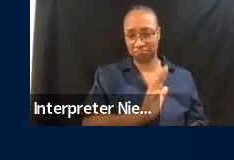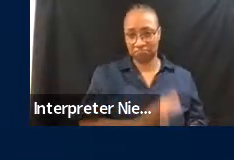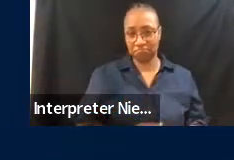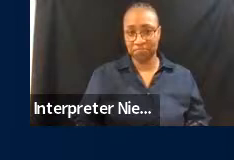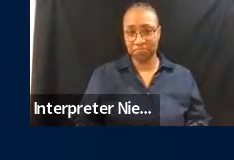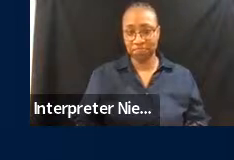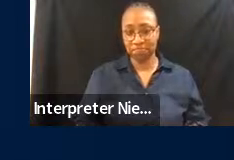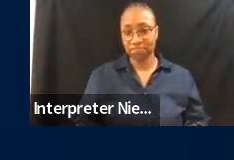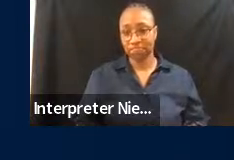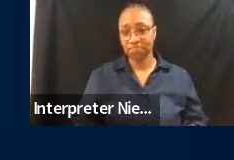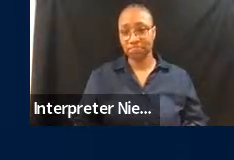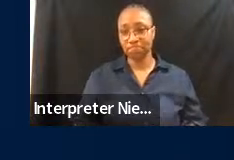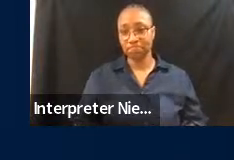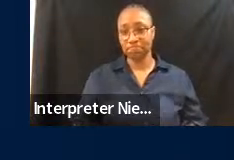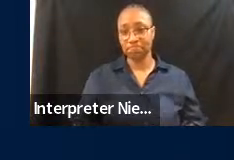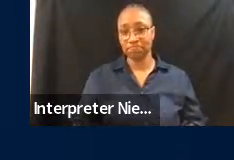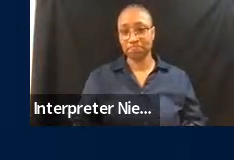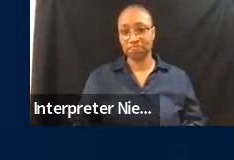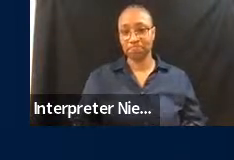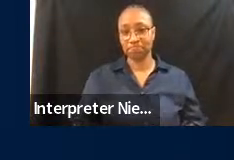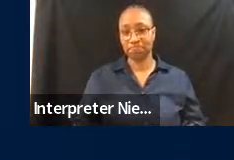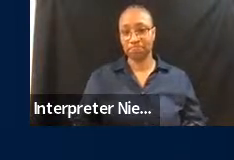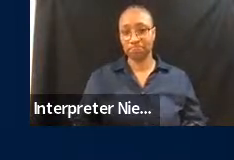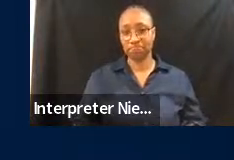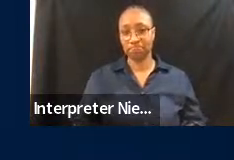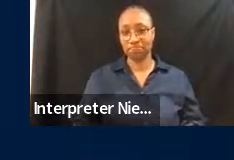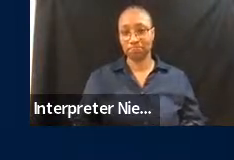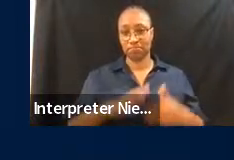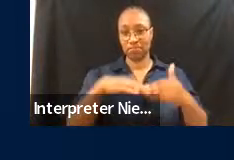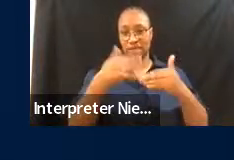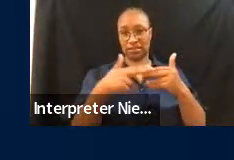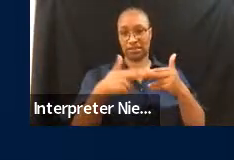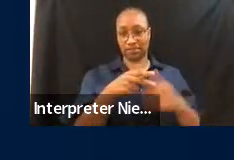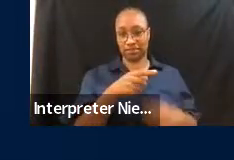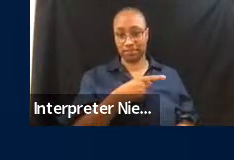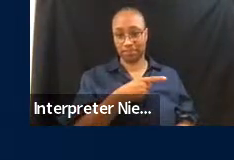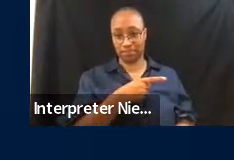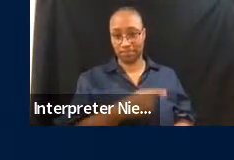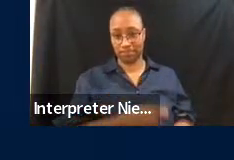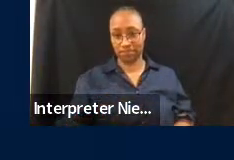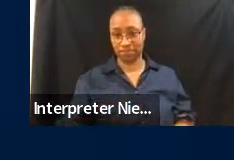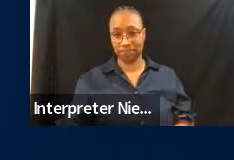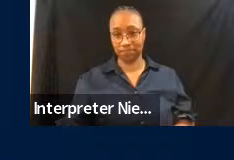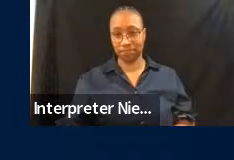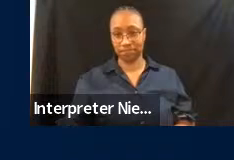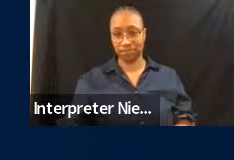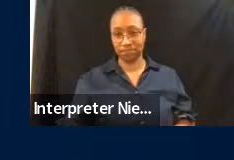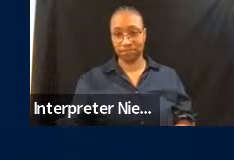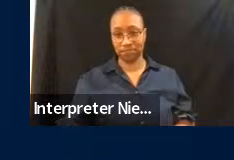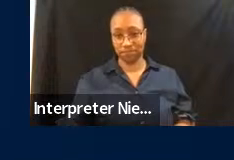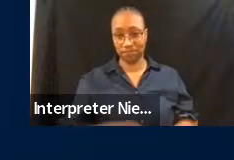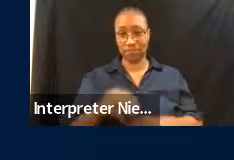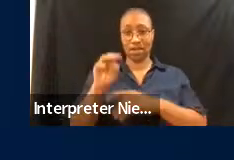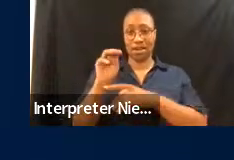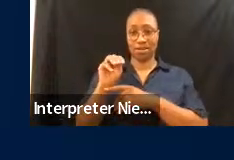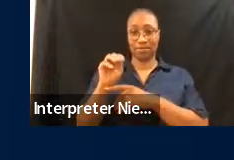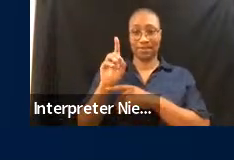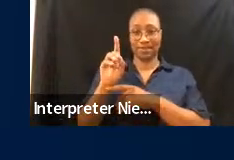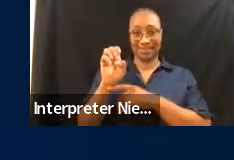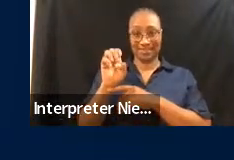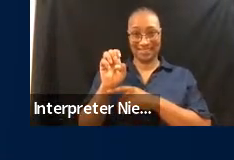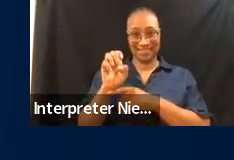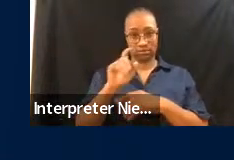Now, the standards cover diagnostic equipment based on the patient position. So it could be in the